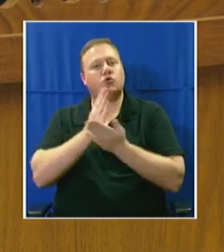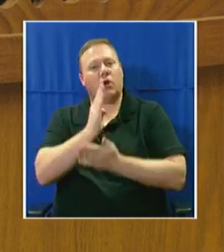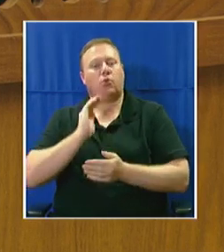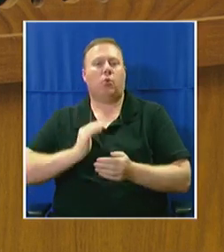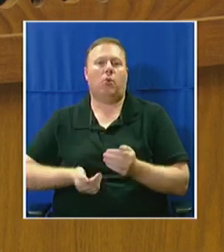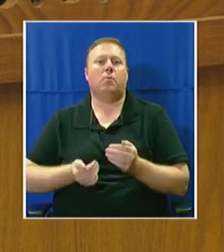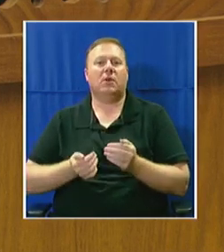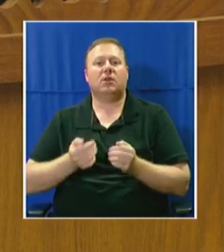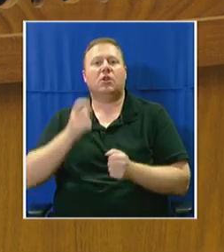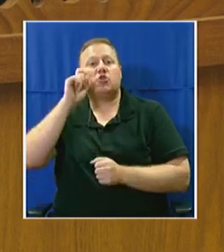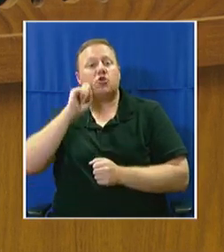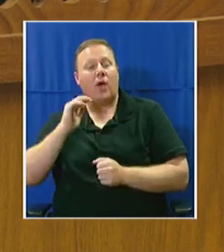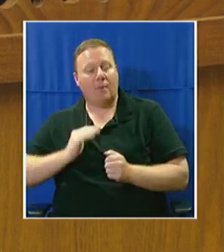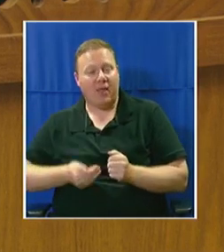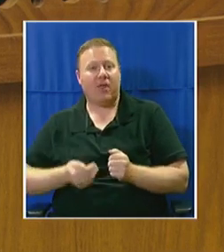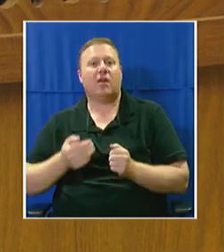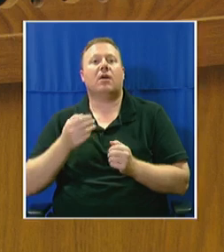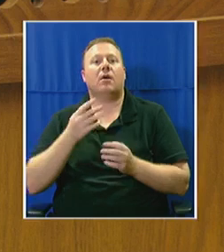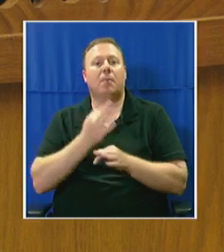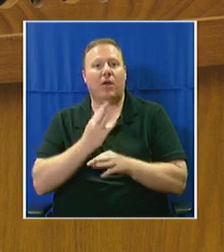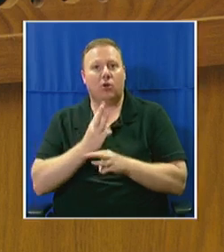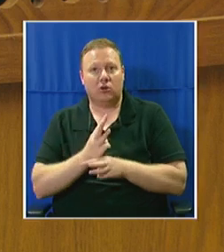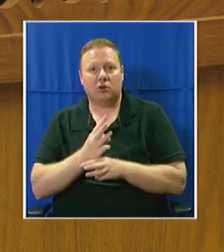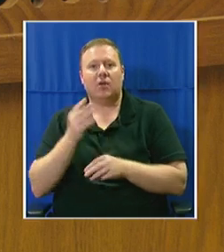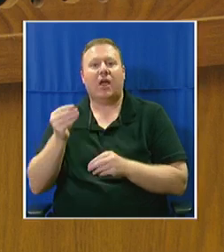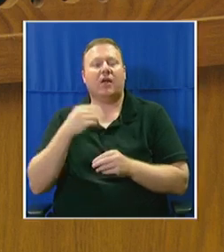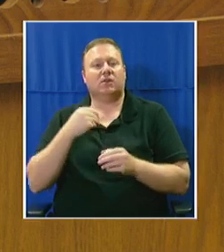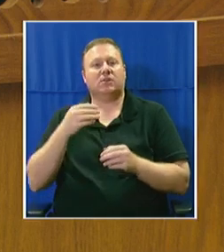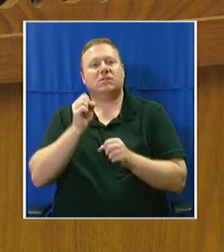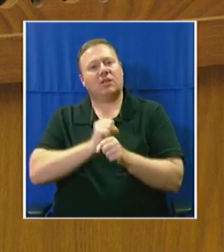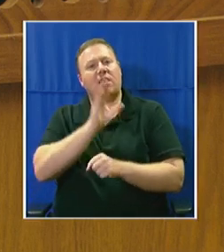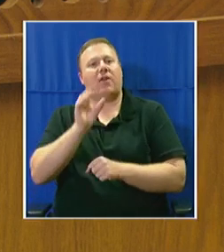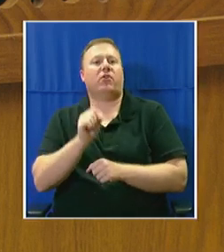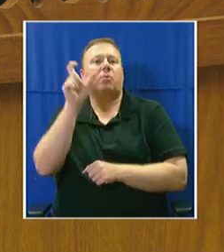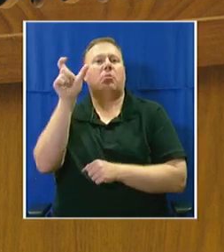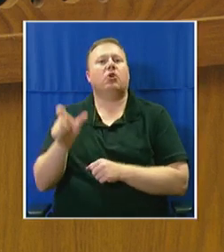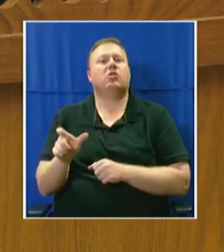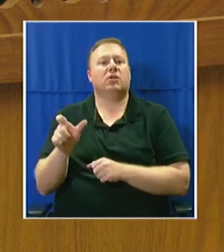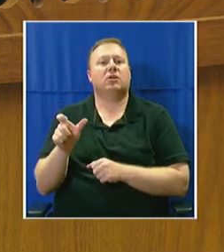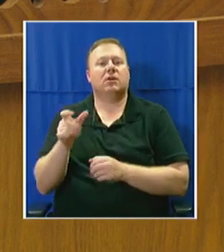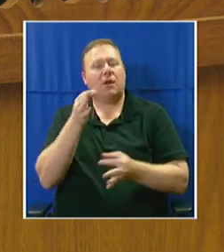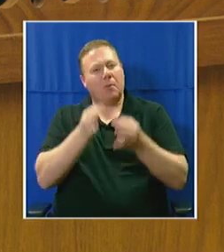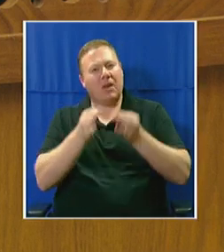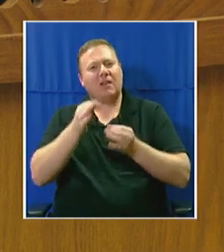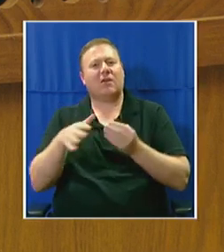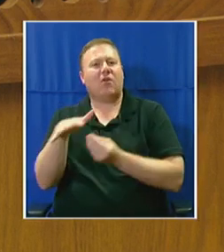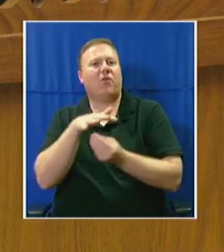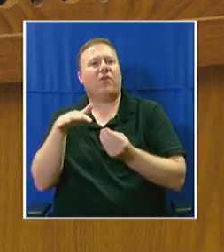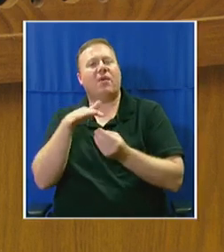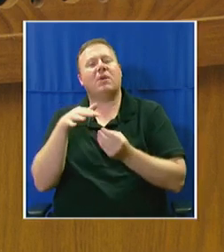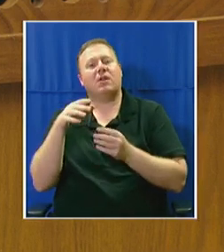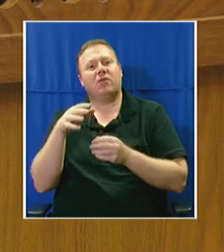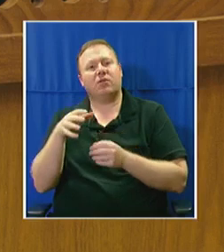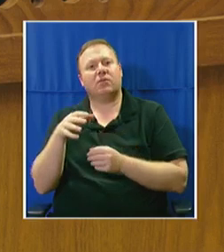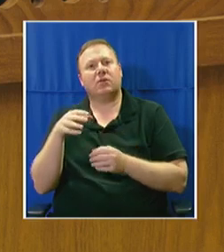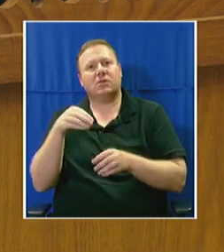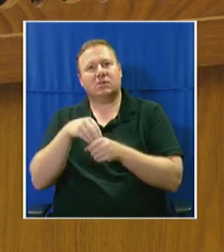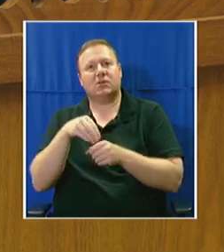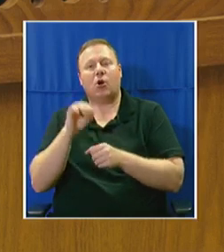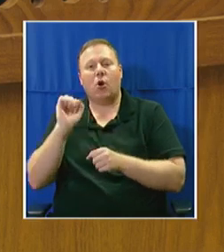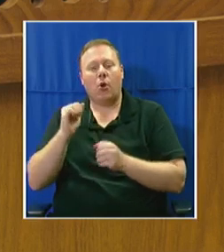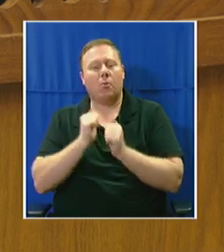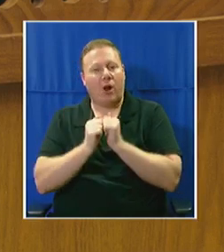former black a military veteran a lawyer a community worker and an activist for for the rights of